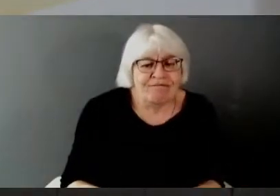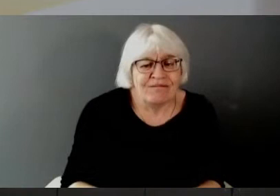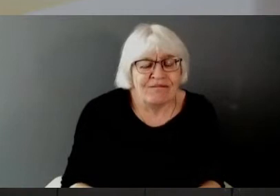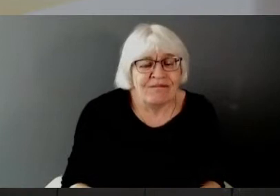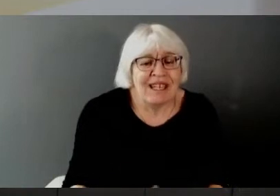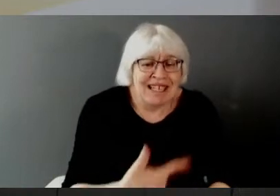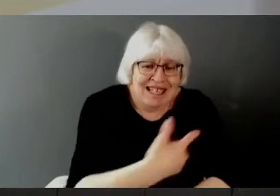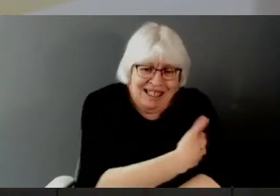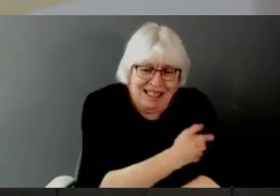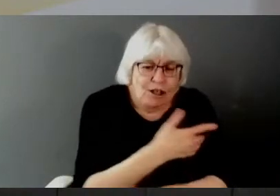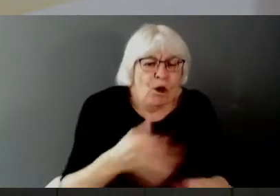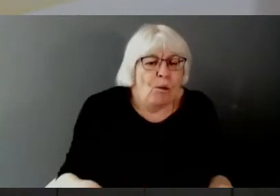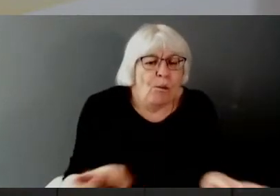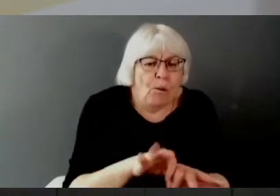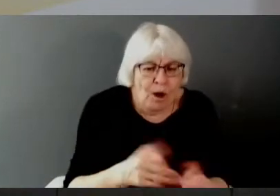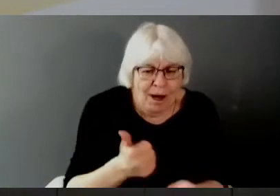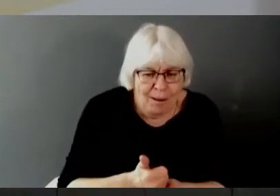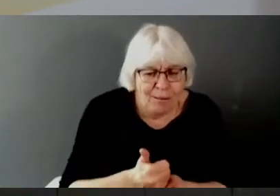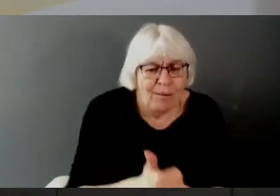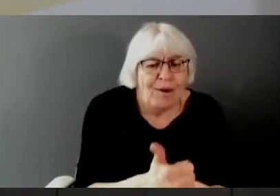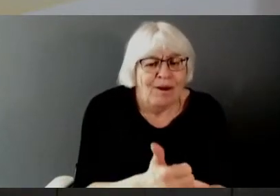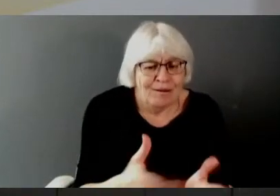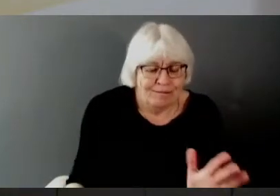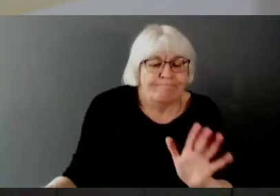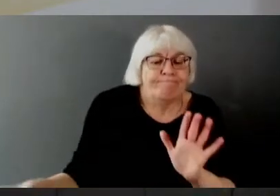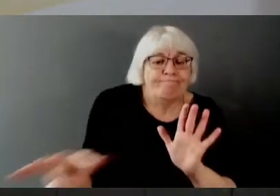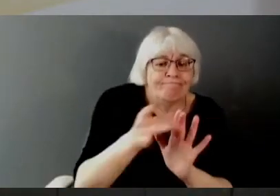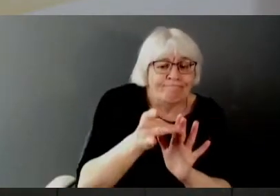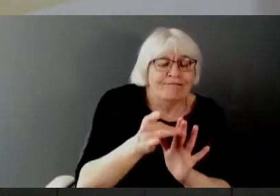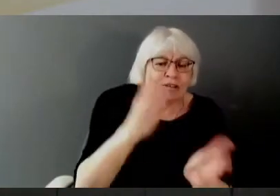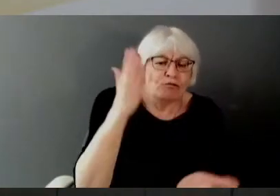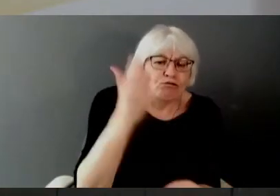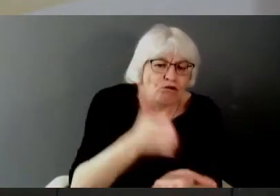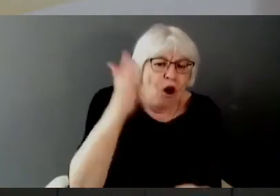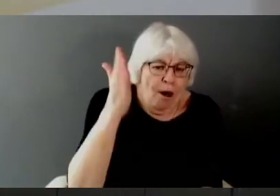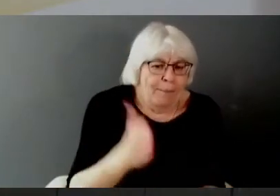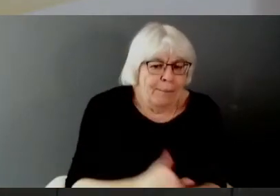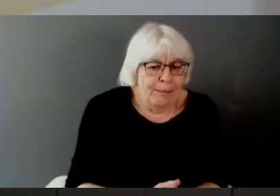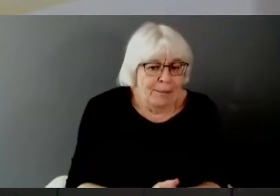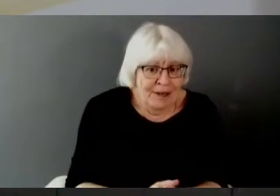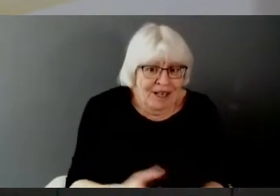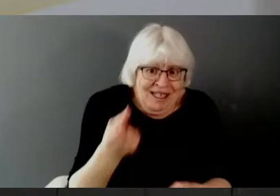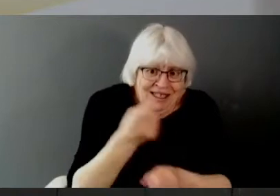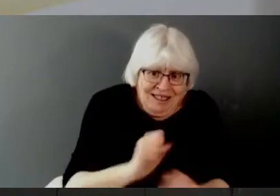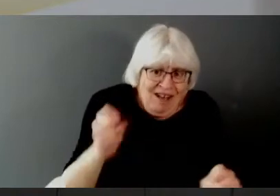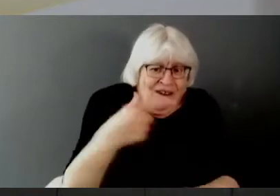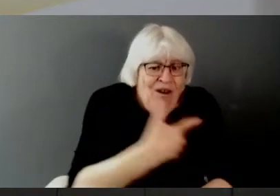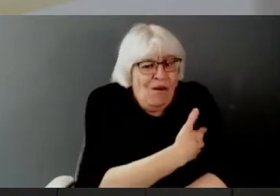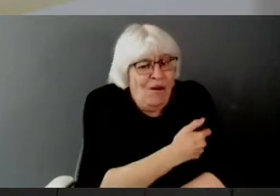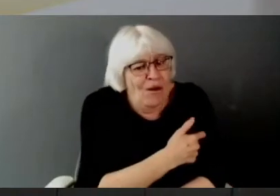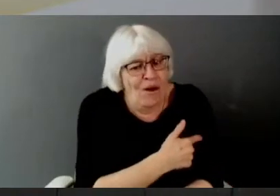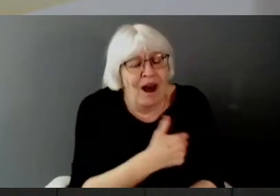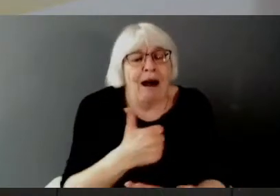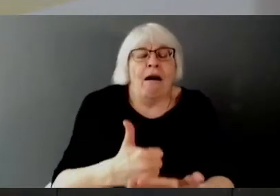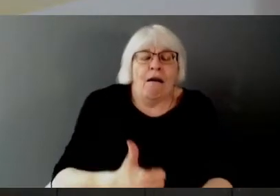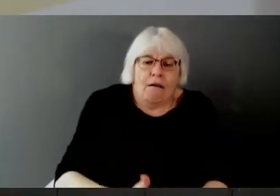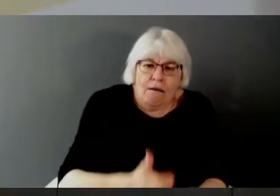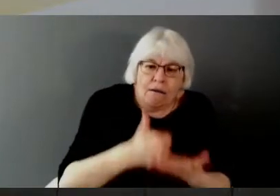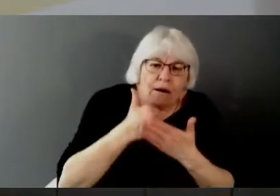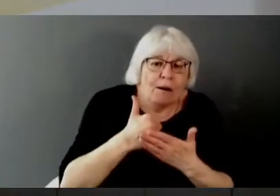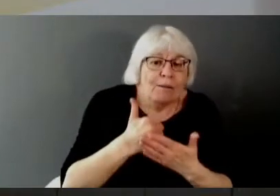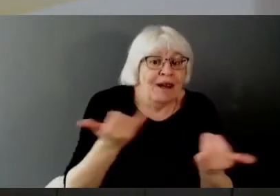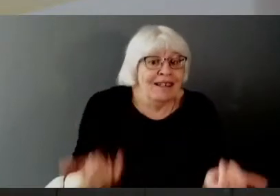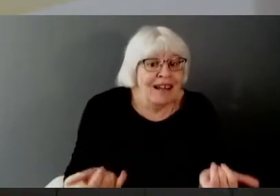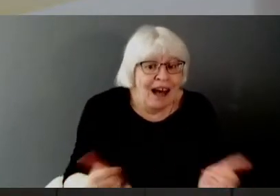the pandemic. The availability of a safe and effective vaccine is definitely a game changer in our fight against COVID-19.